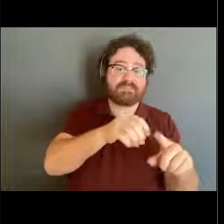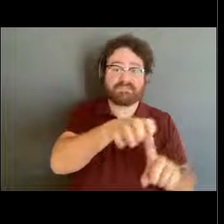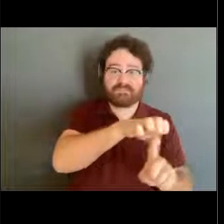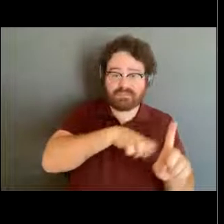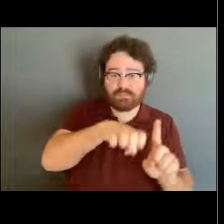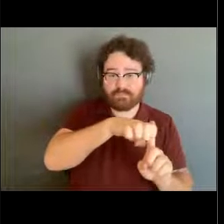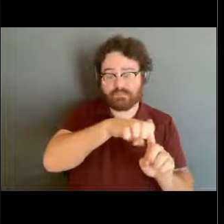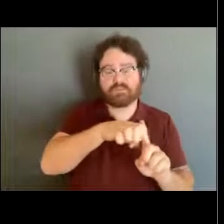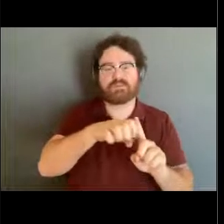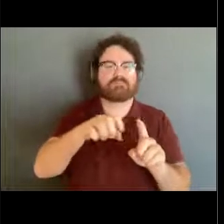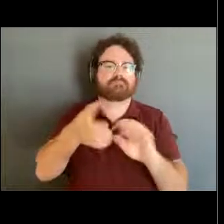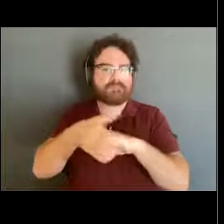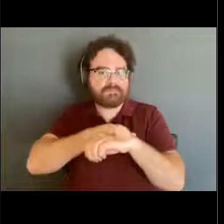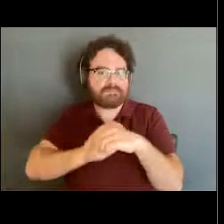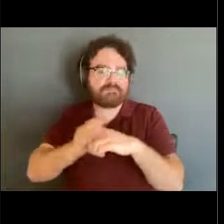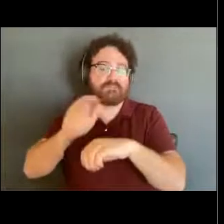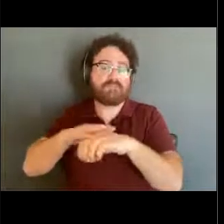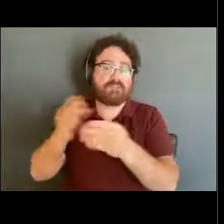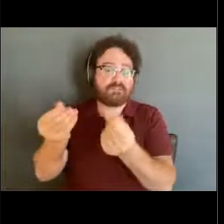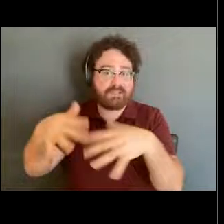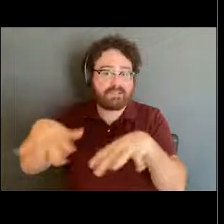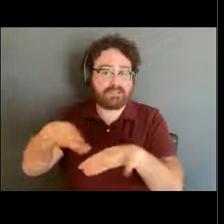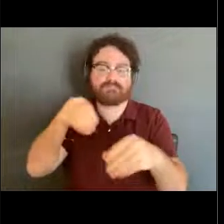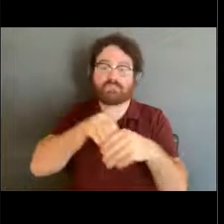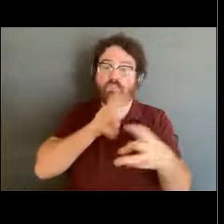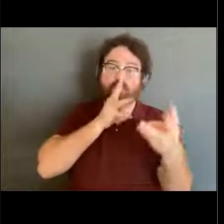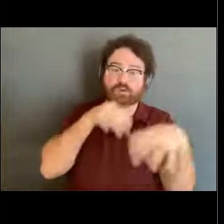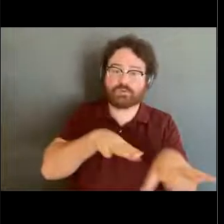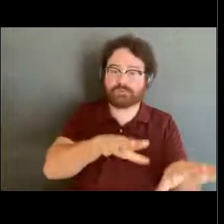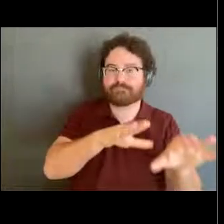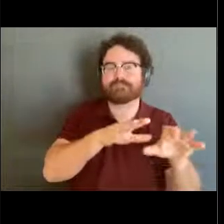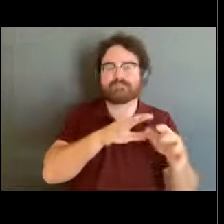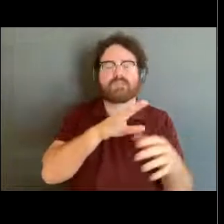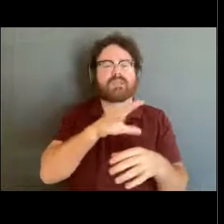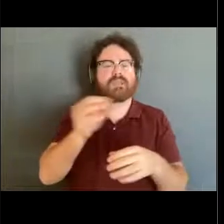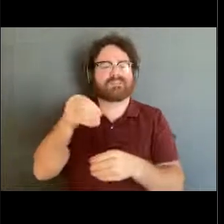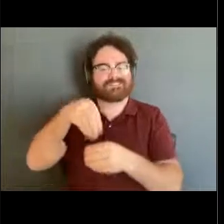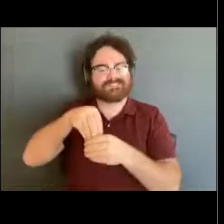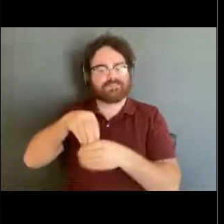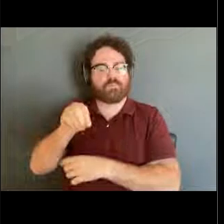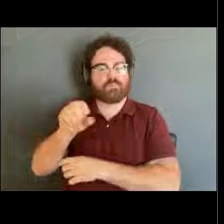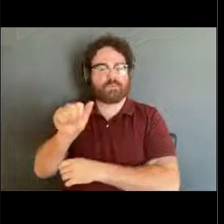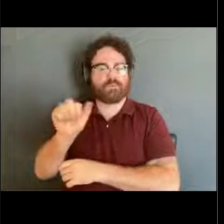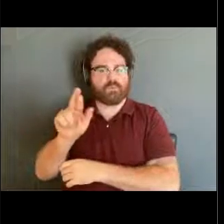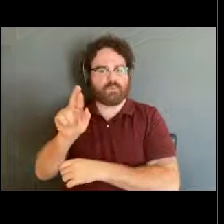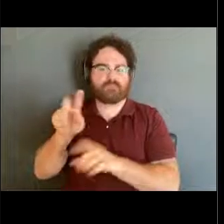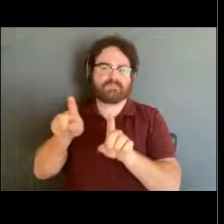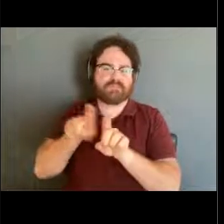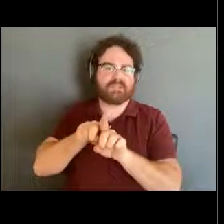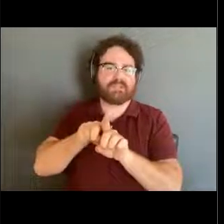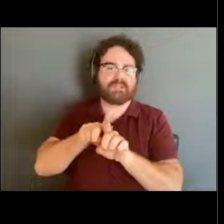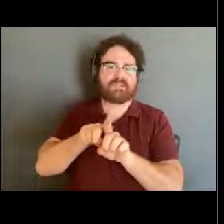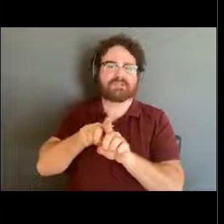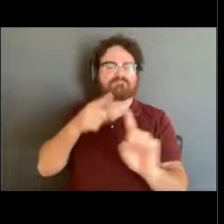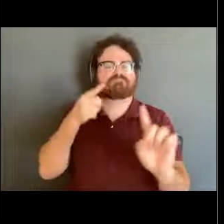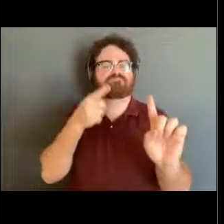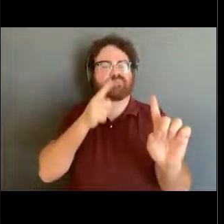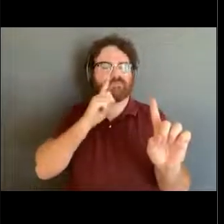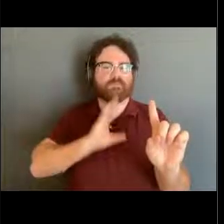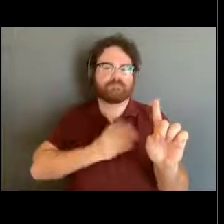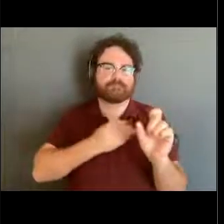on land, in the water. And we have in OAR as an objective in our strategic plan,